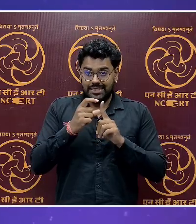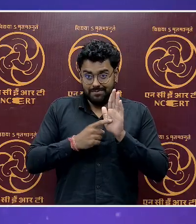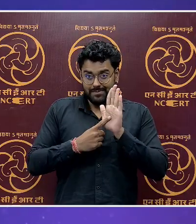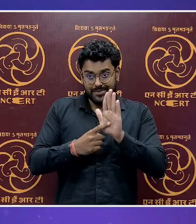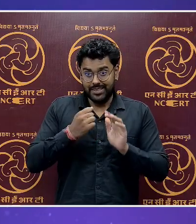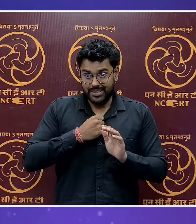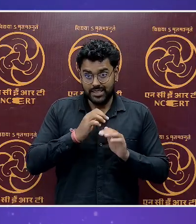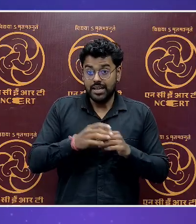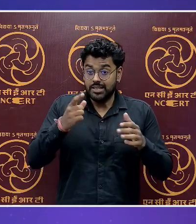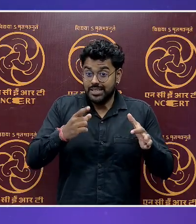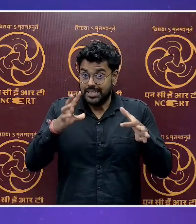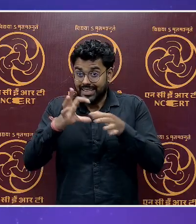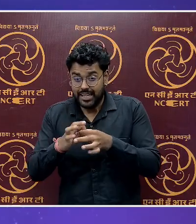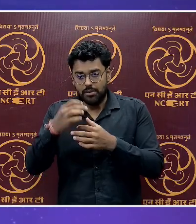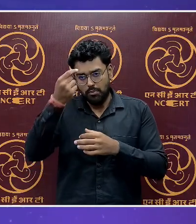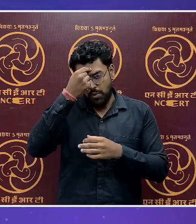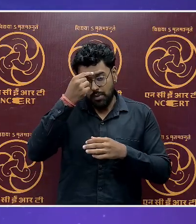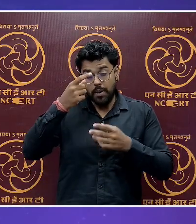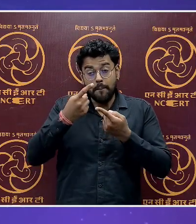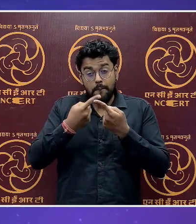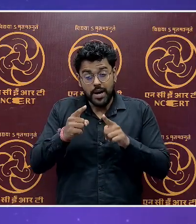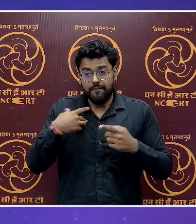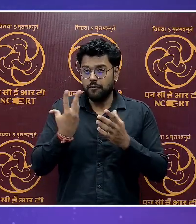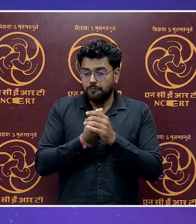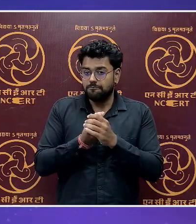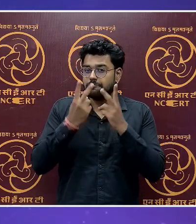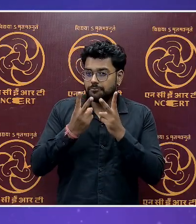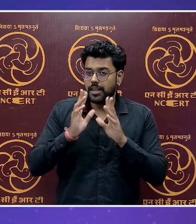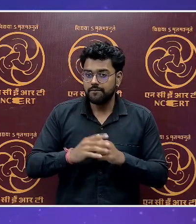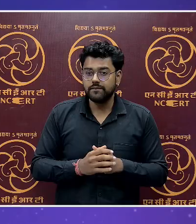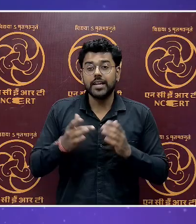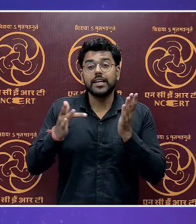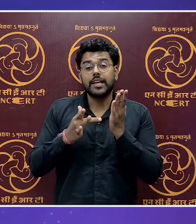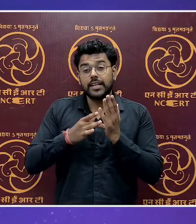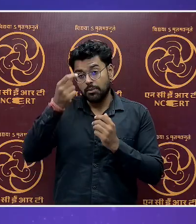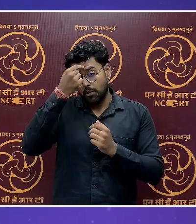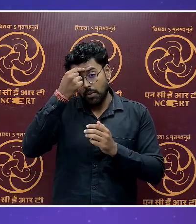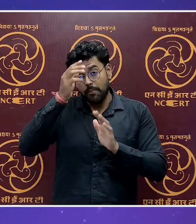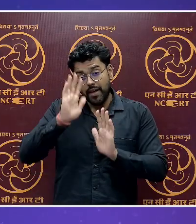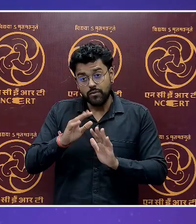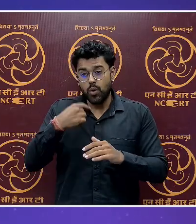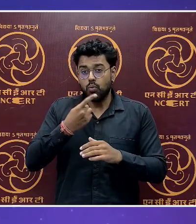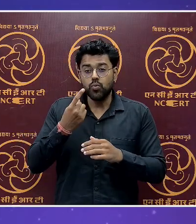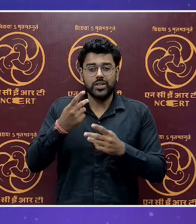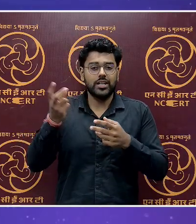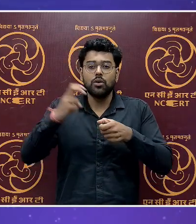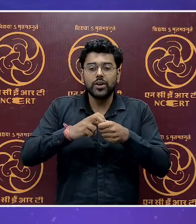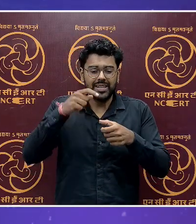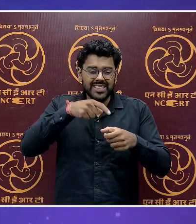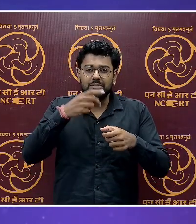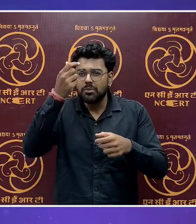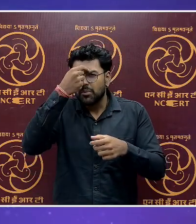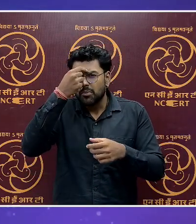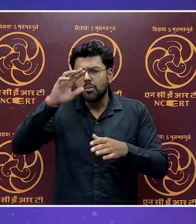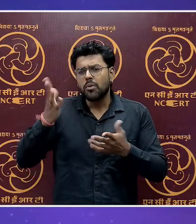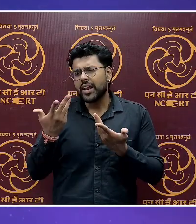related to their issues. Not only that, we try to taken care of the technical issues faced by our role based login as a head teacher